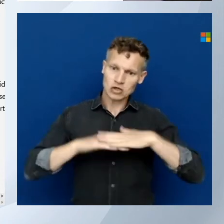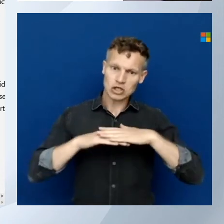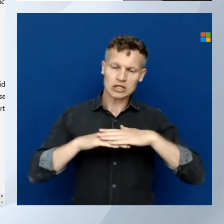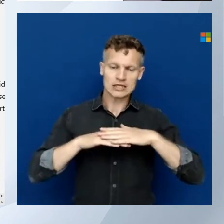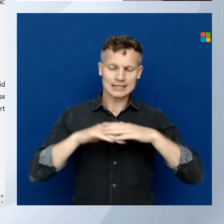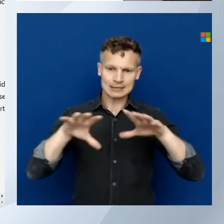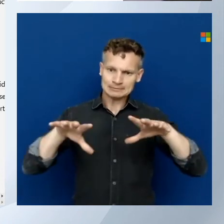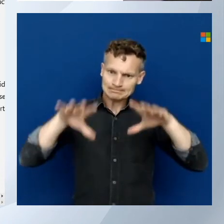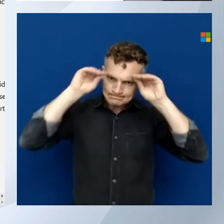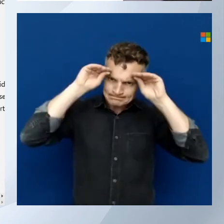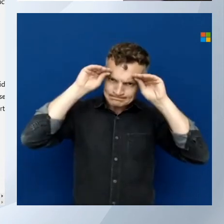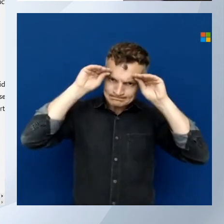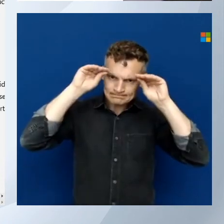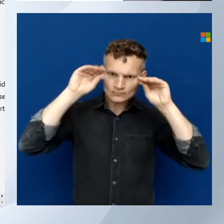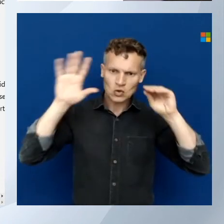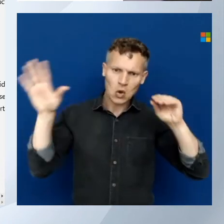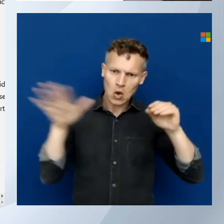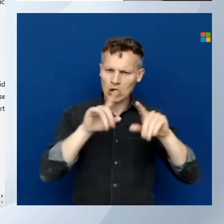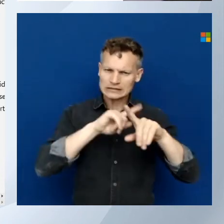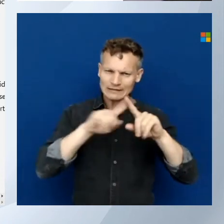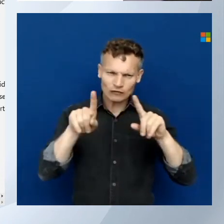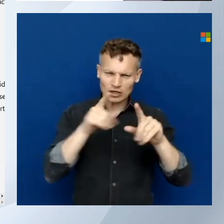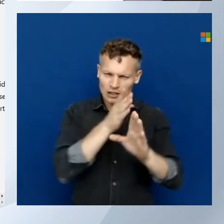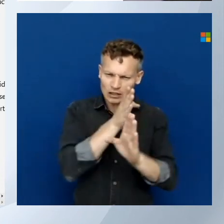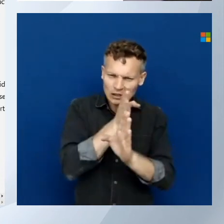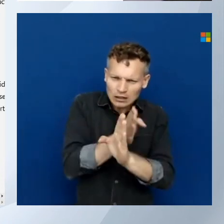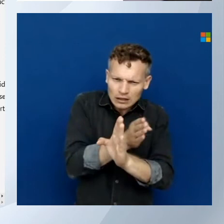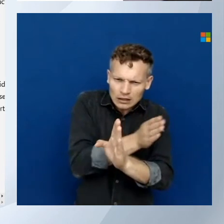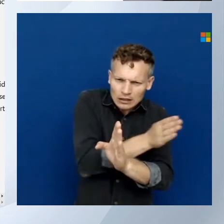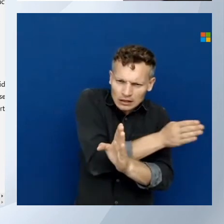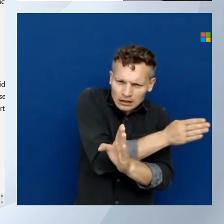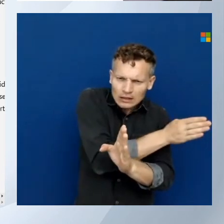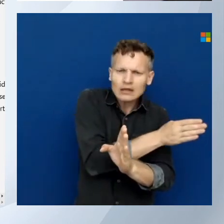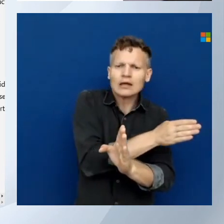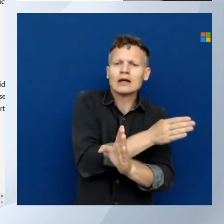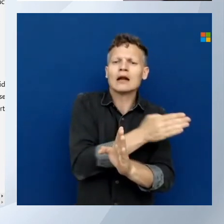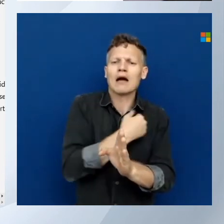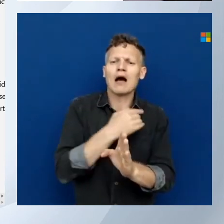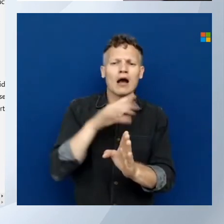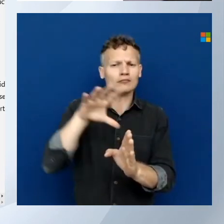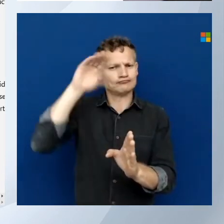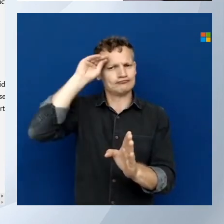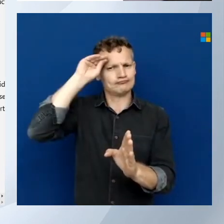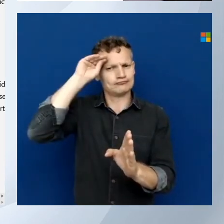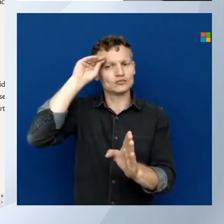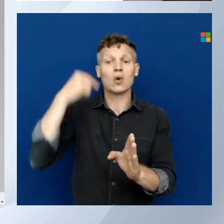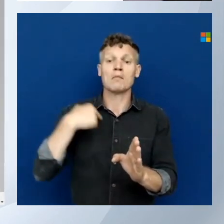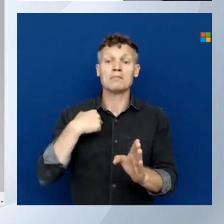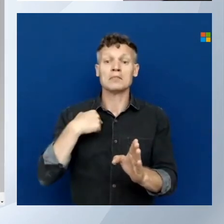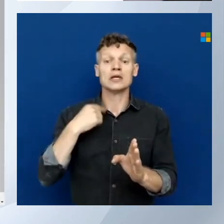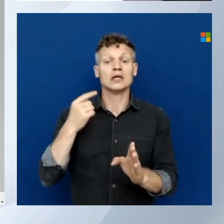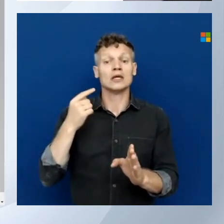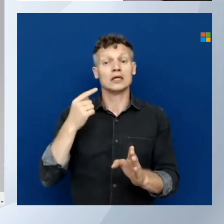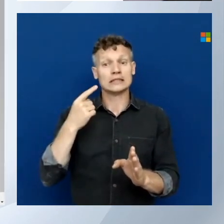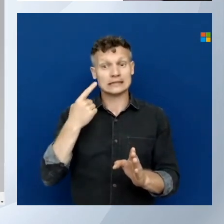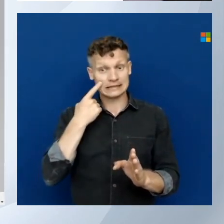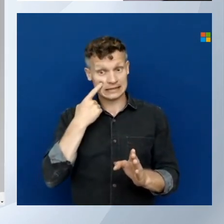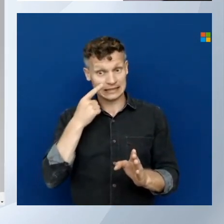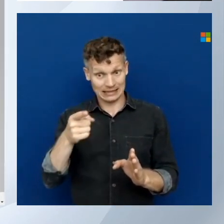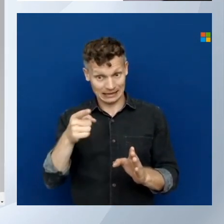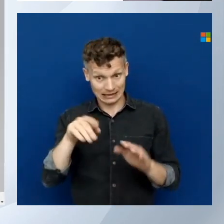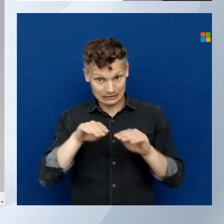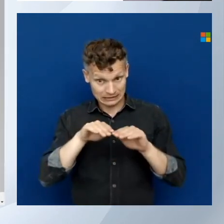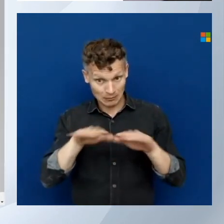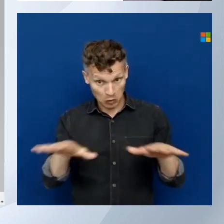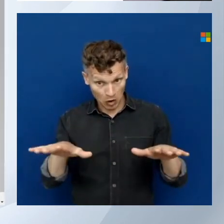So once again, I'm checking in my Azure portal if that deployment is actually started. Very relieved that it is working the way